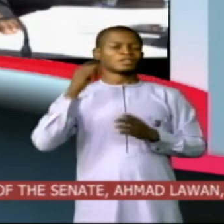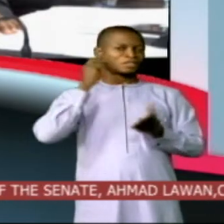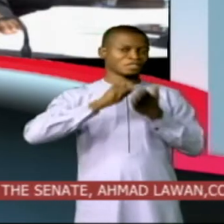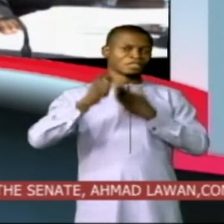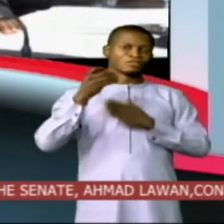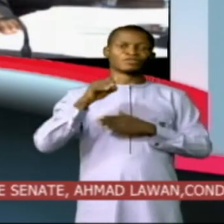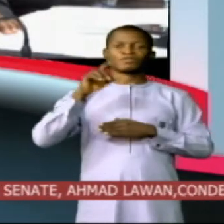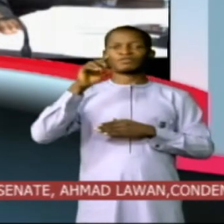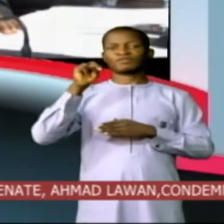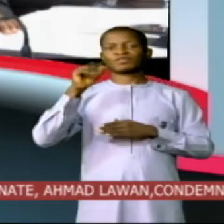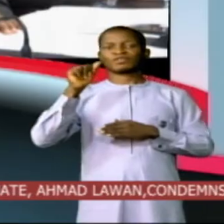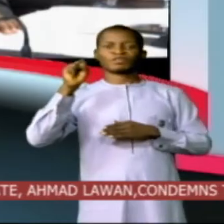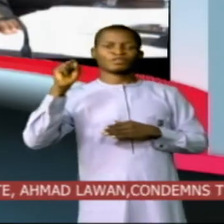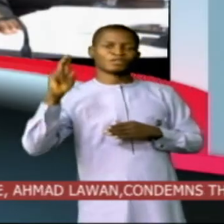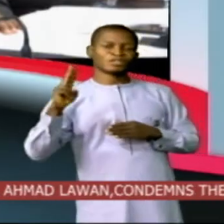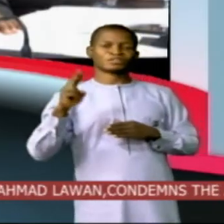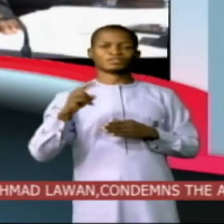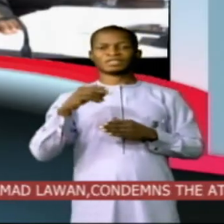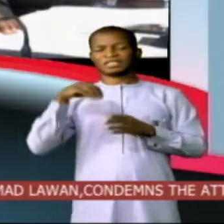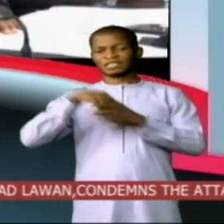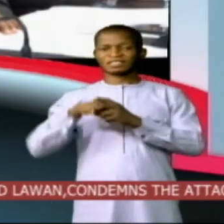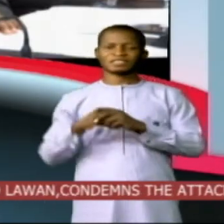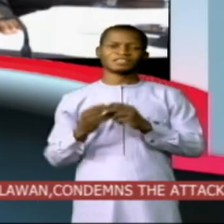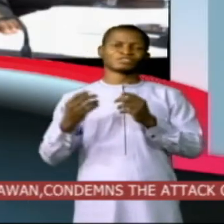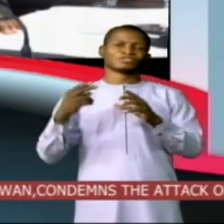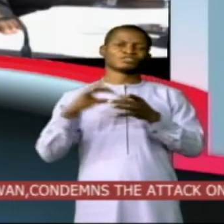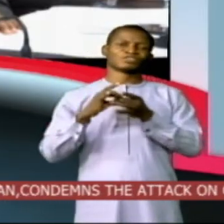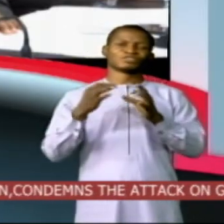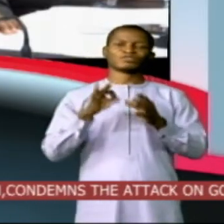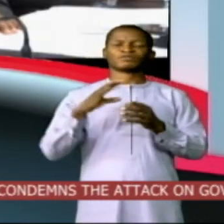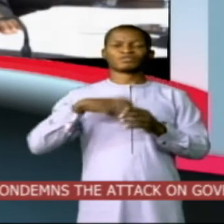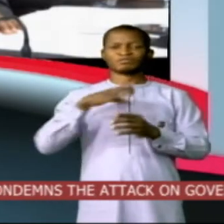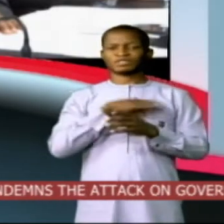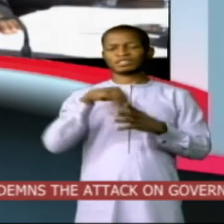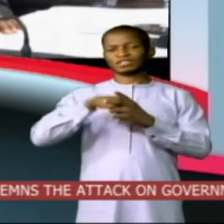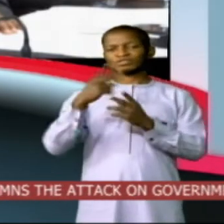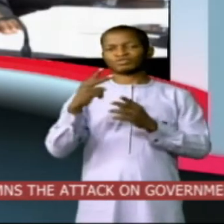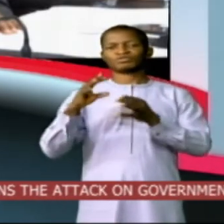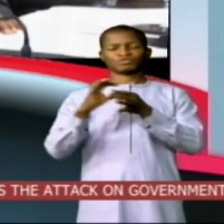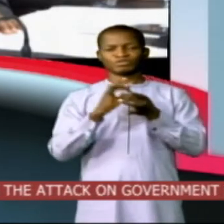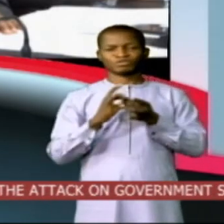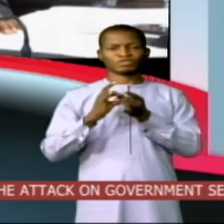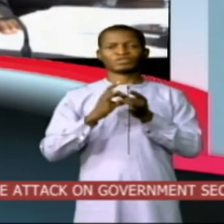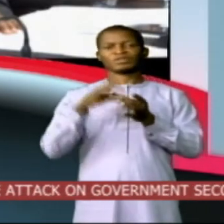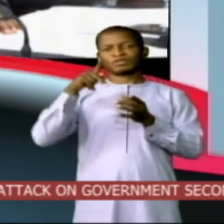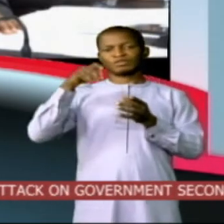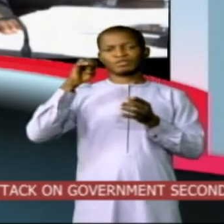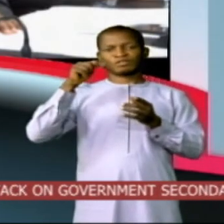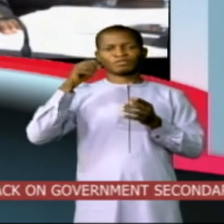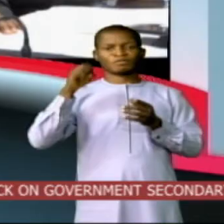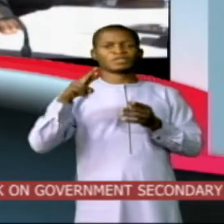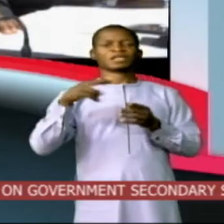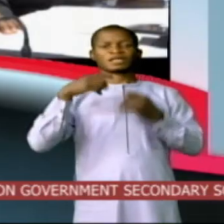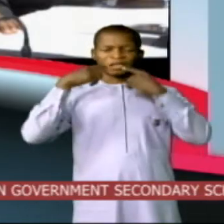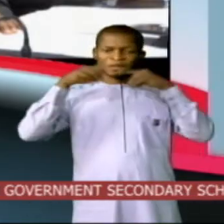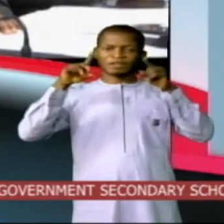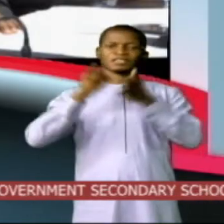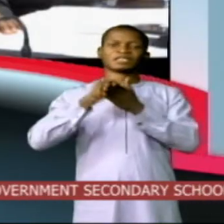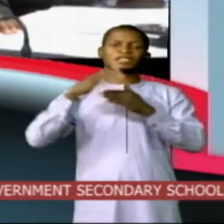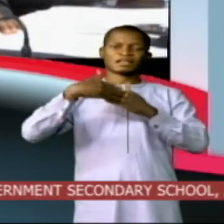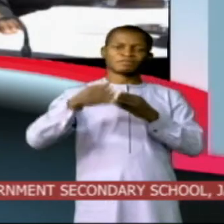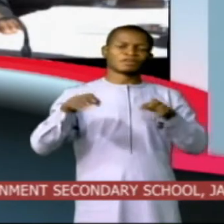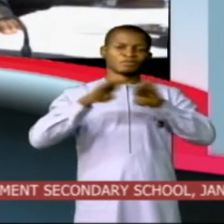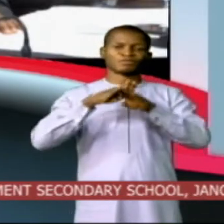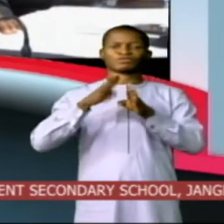of NASU and spokesperson of the Joint Action Committee of the two unions, Peter Adeyemi, disclosed this after a closed-door meeting between